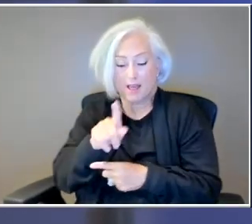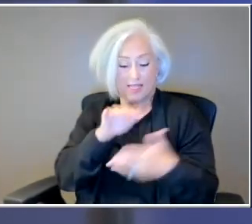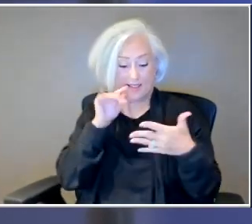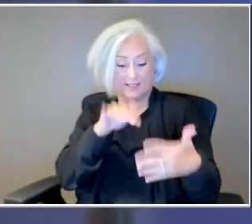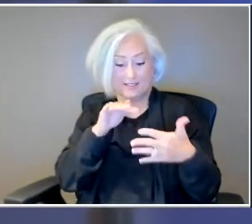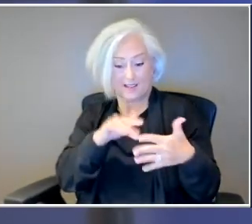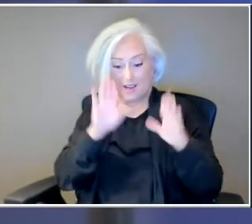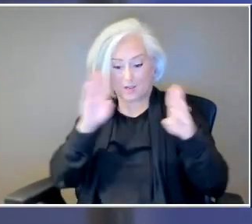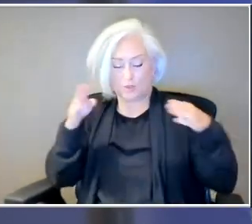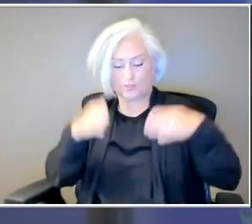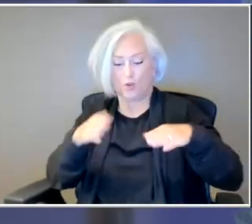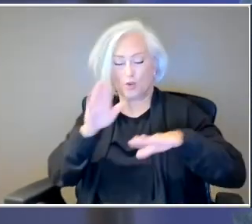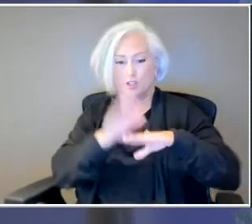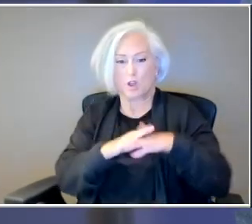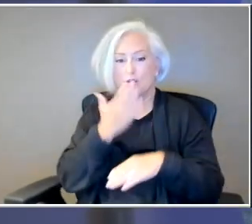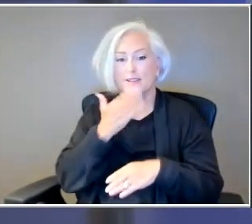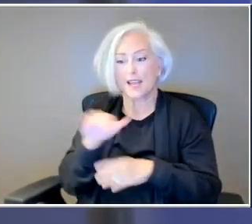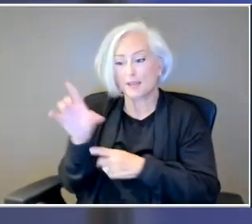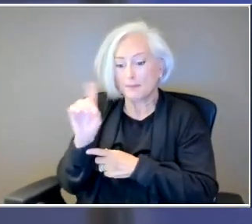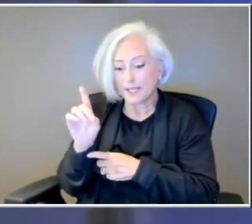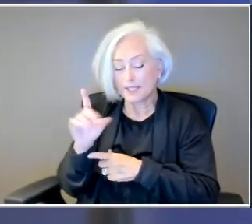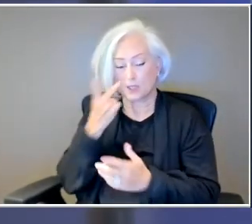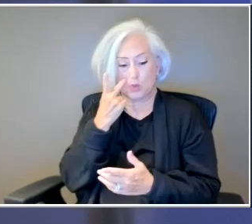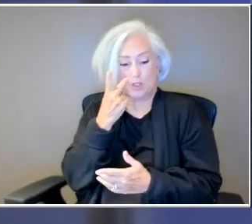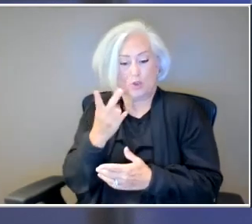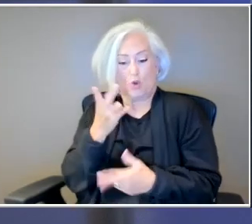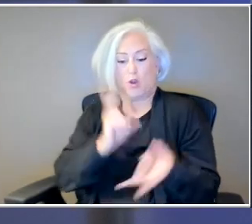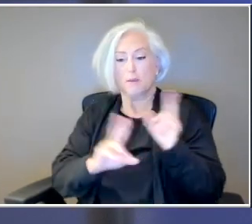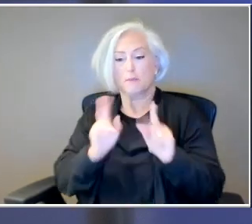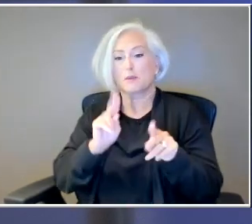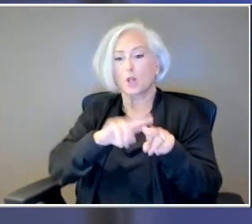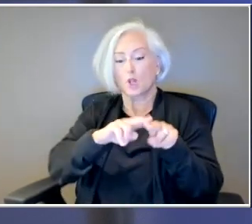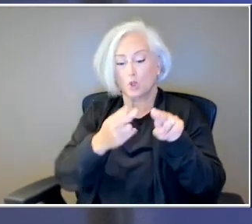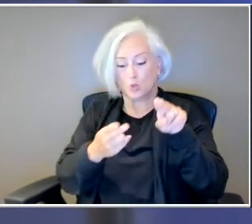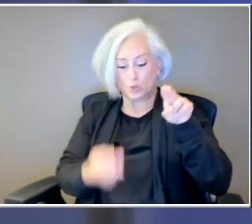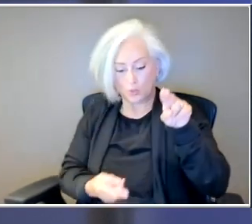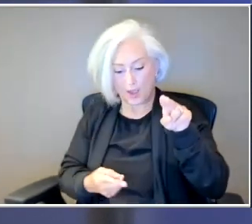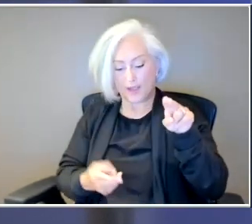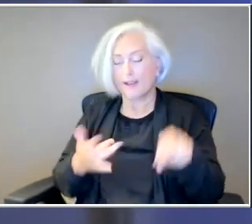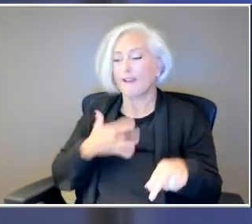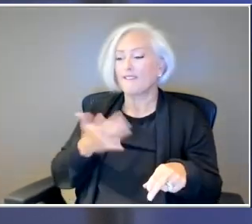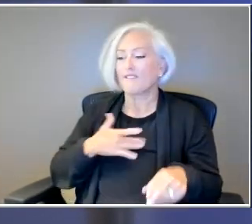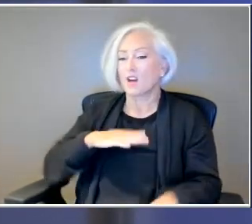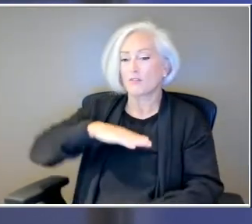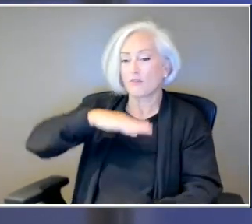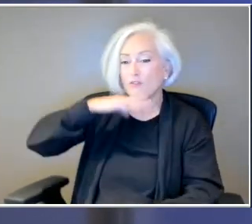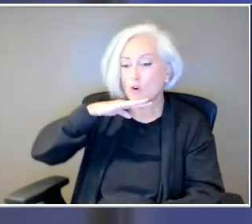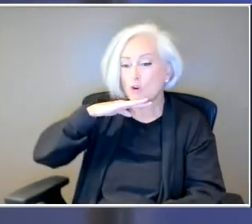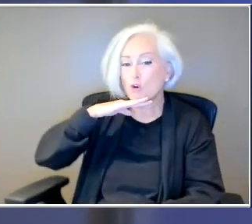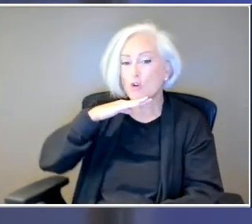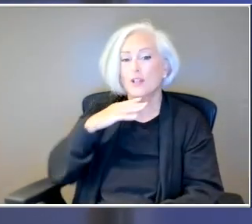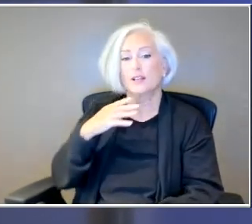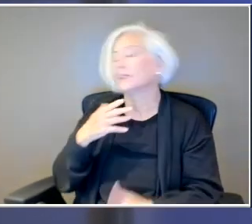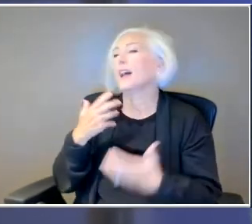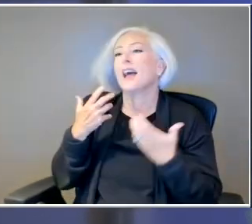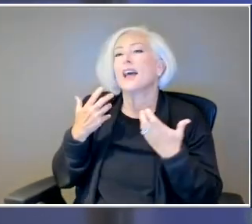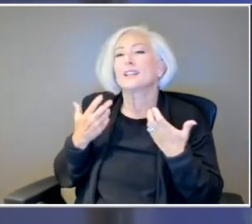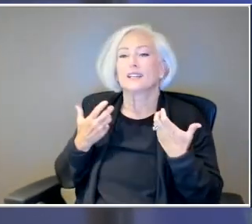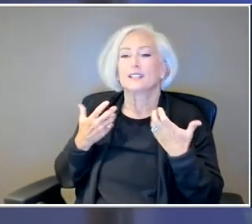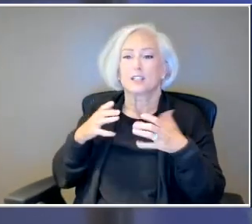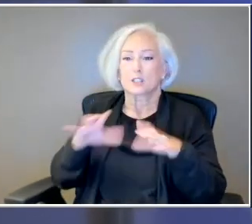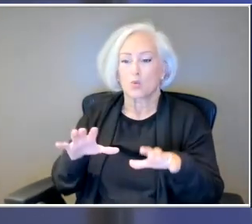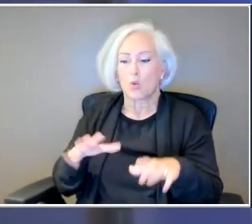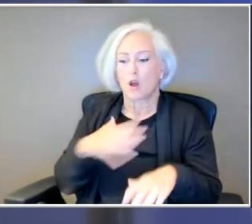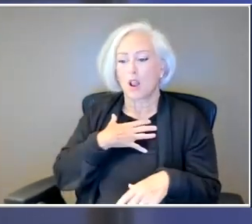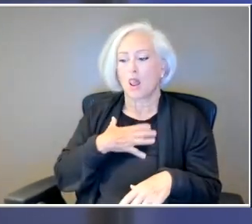diabetes treatment, was that people were losing weight, and they reported being more full and having less satiation issues, which means how hungry they are